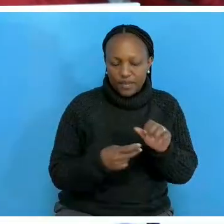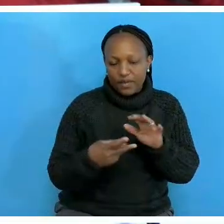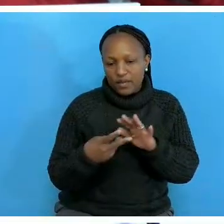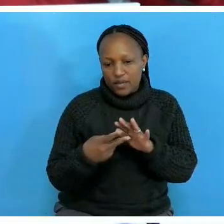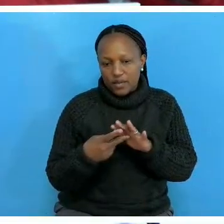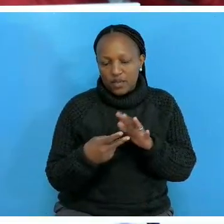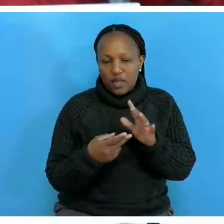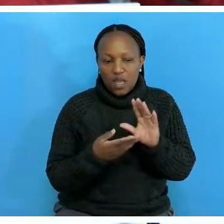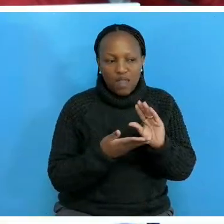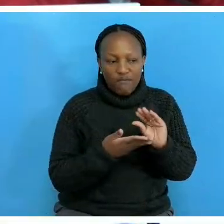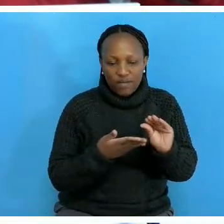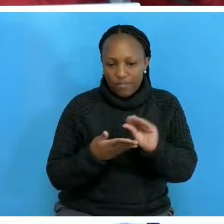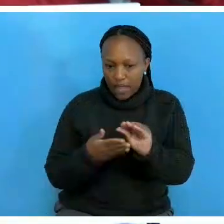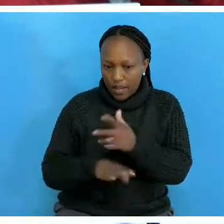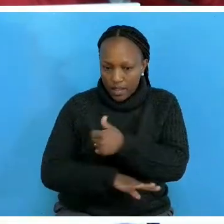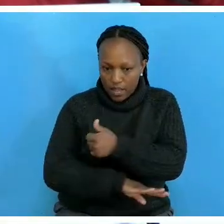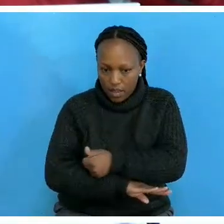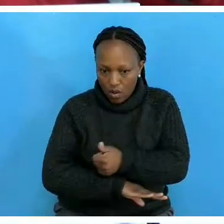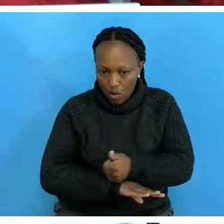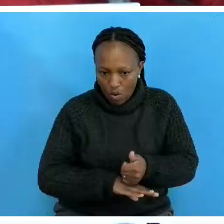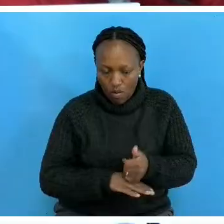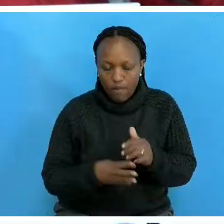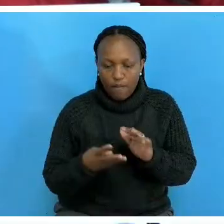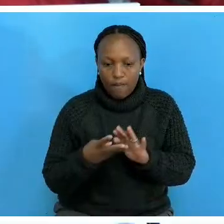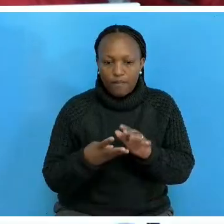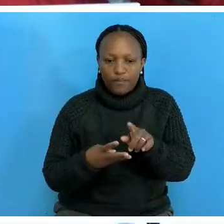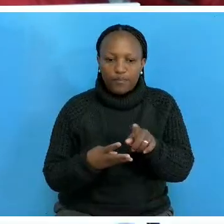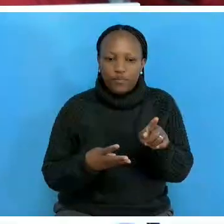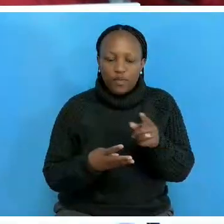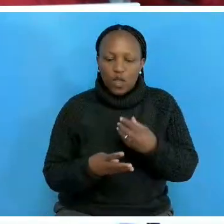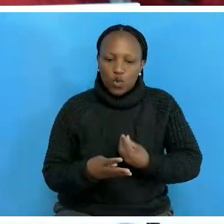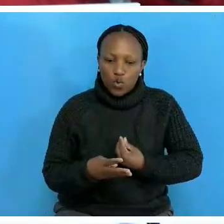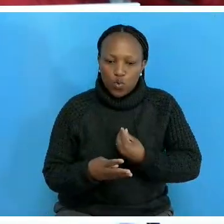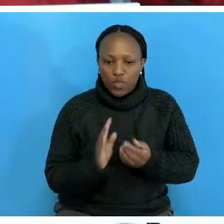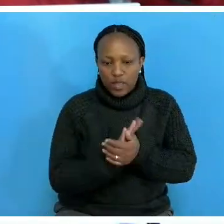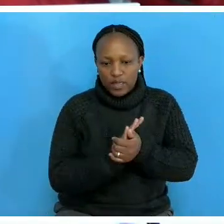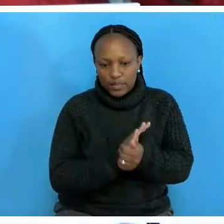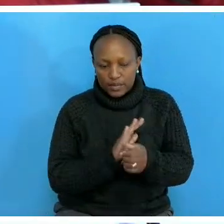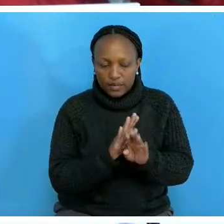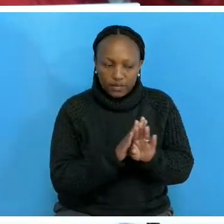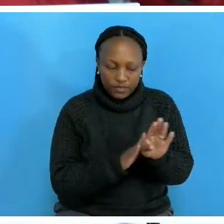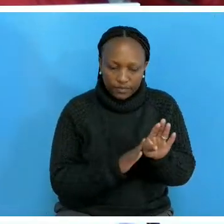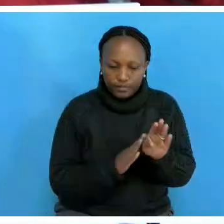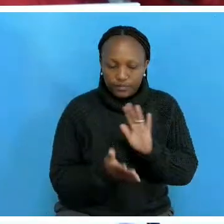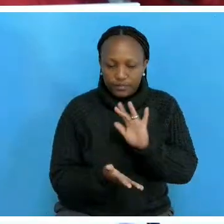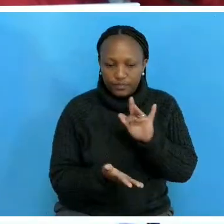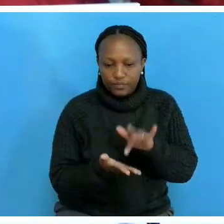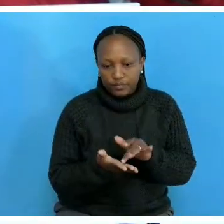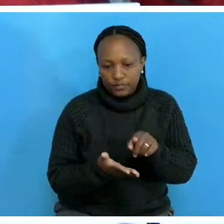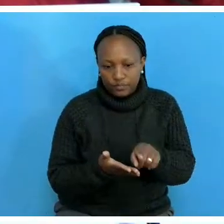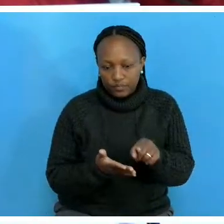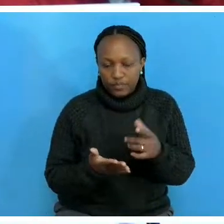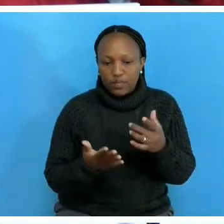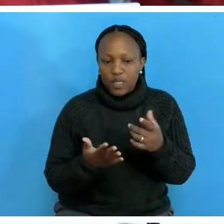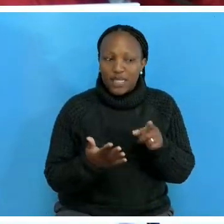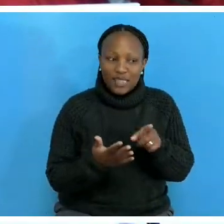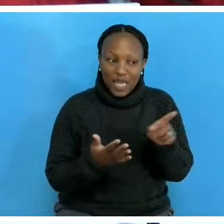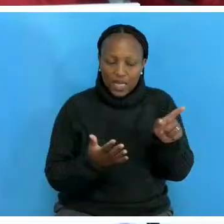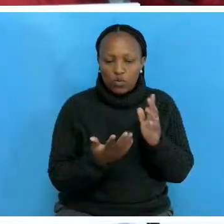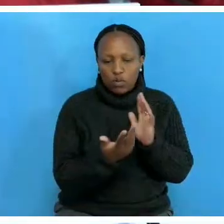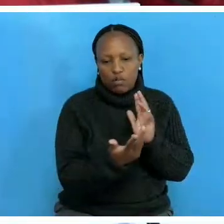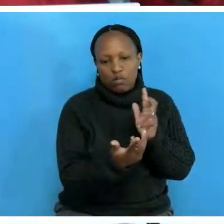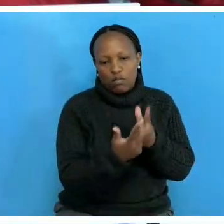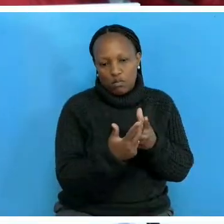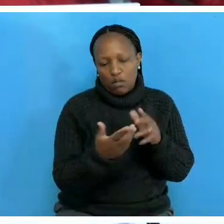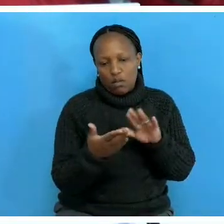the investment stakeholders? What is the involvement with youth skill development centers? Because that will speak to the